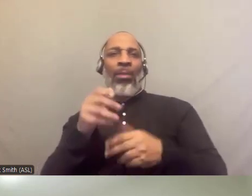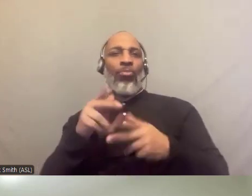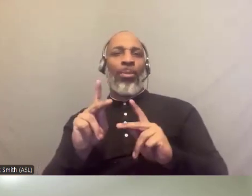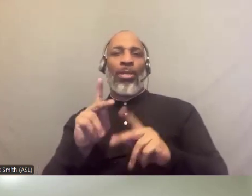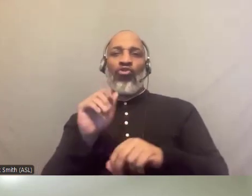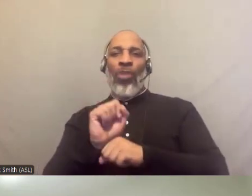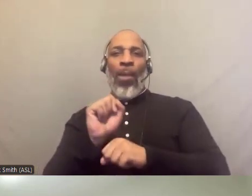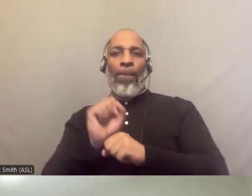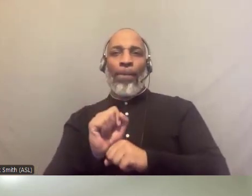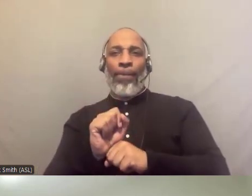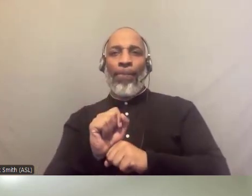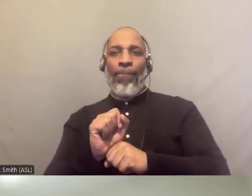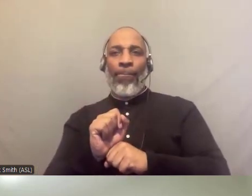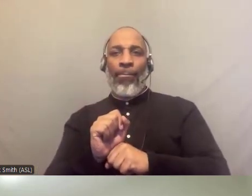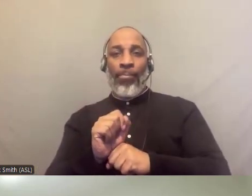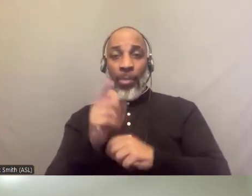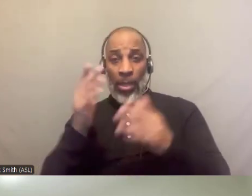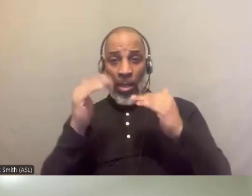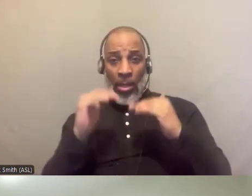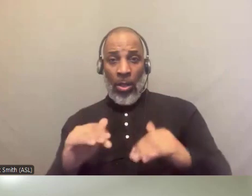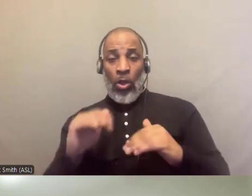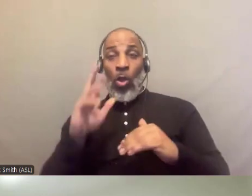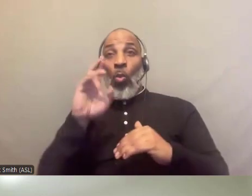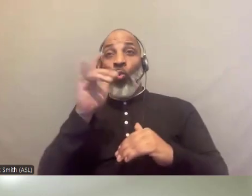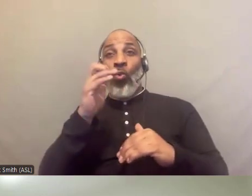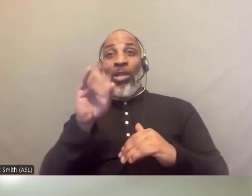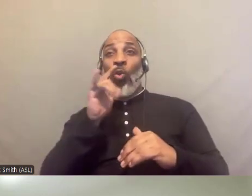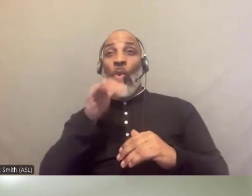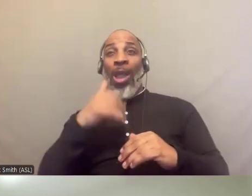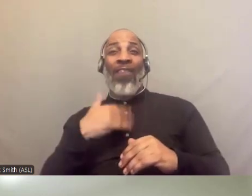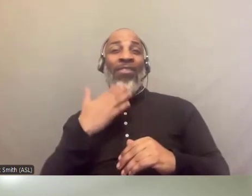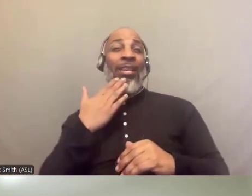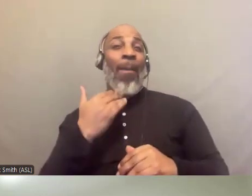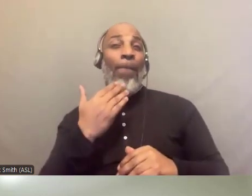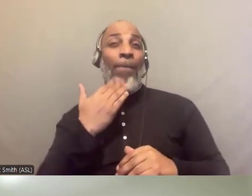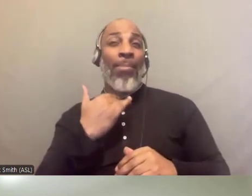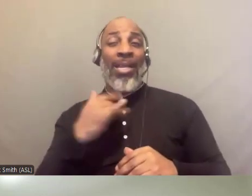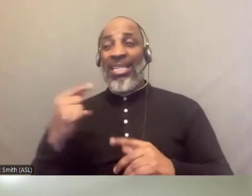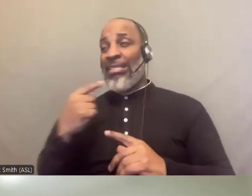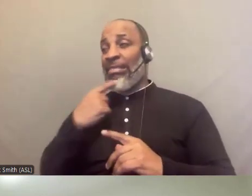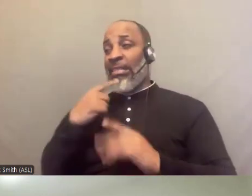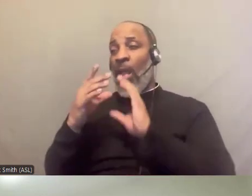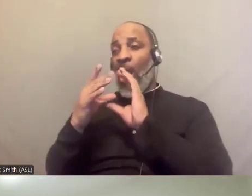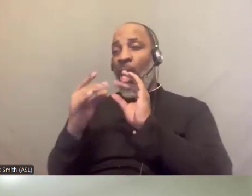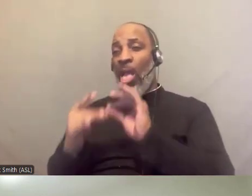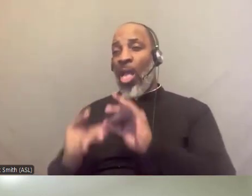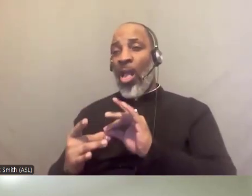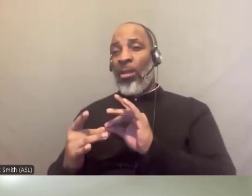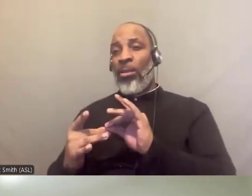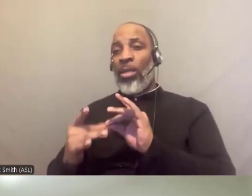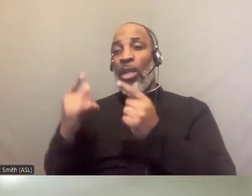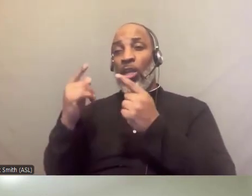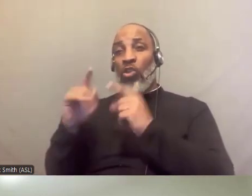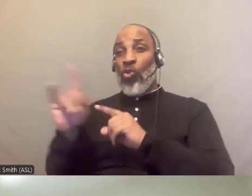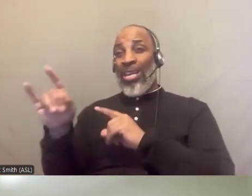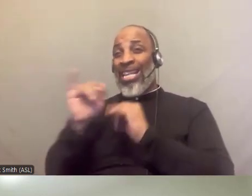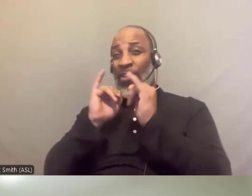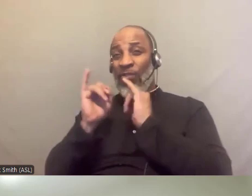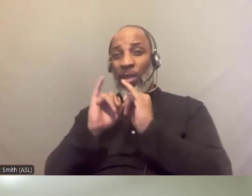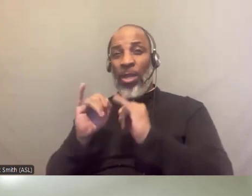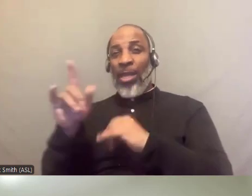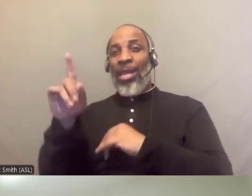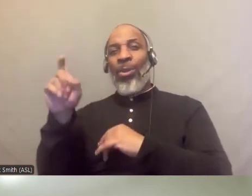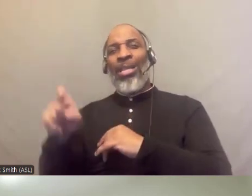The next example is Richard, who has diabetes, indicates during his interview that he will